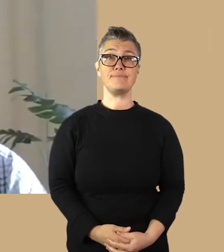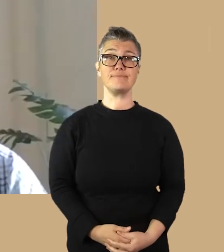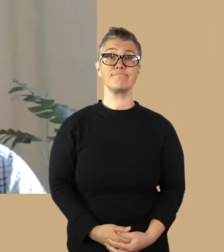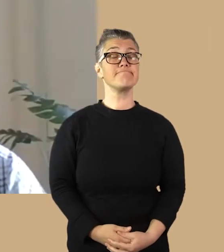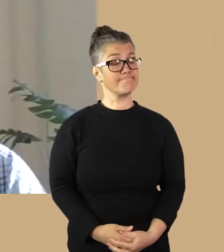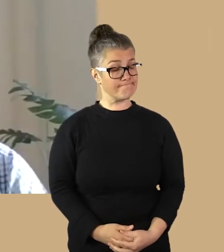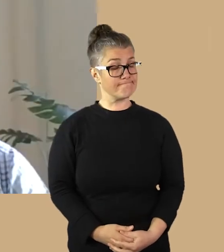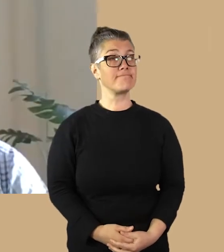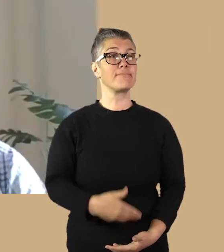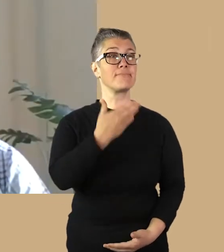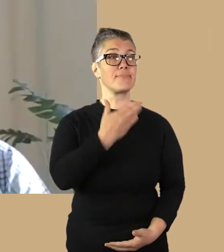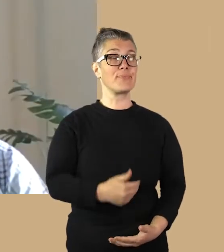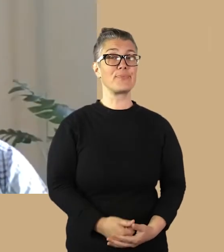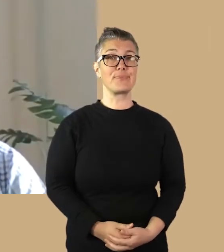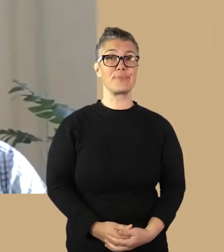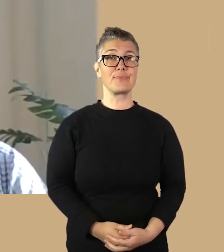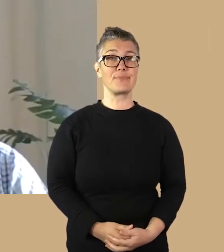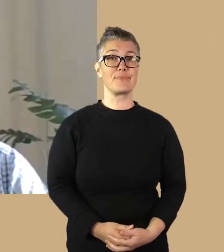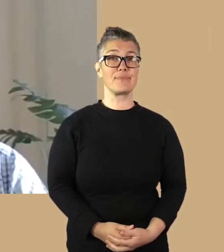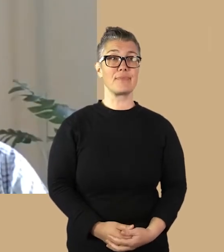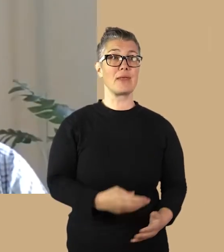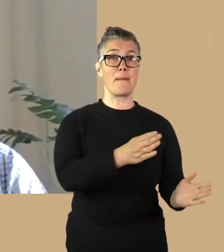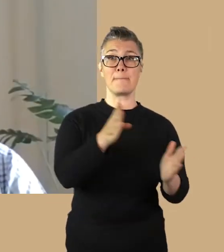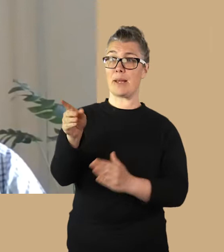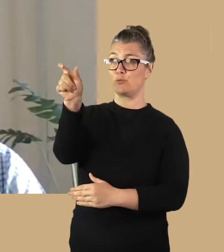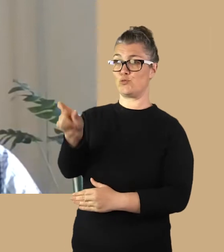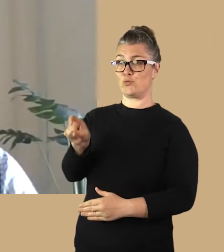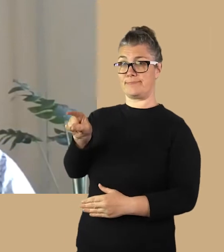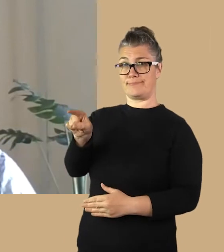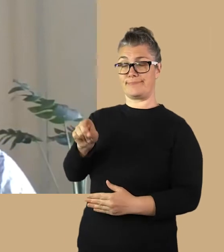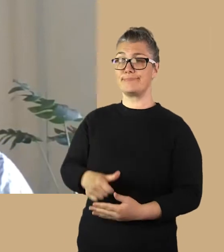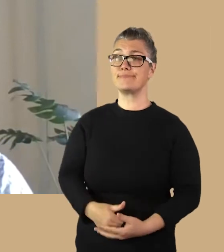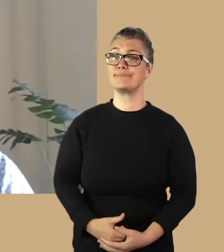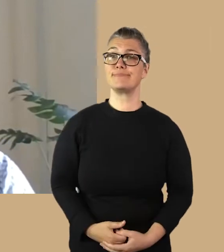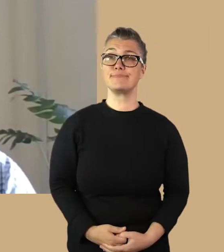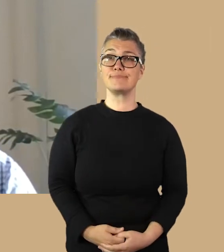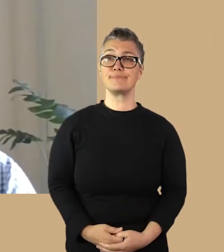Thank you, Cecilio. I'll come back to you, Ailey.